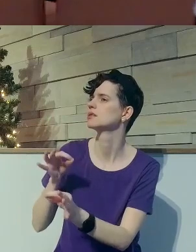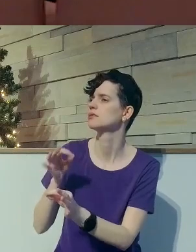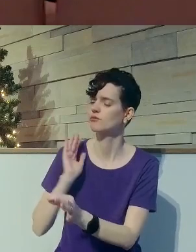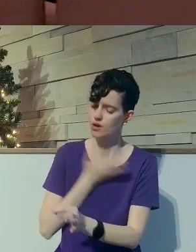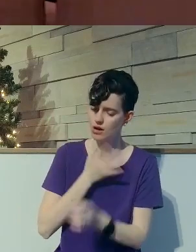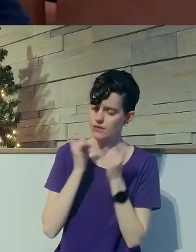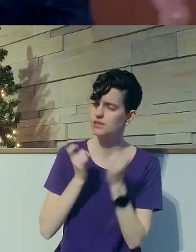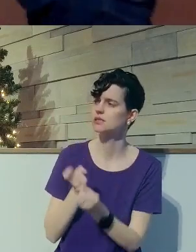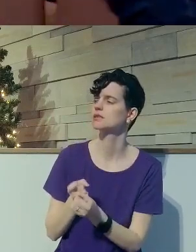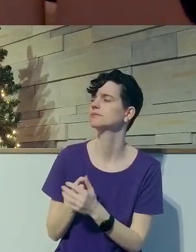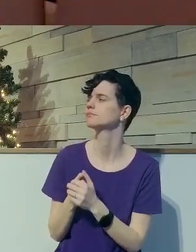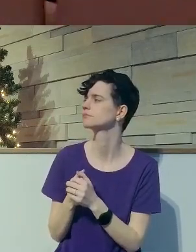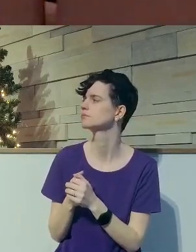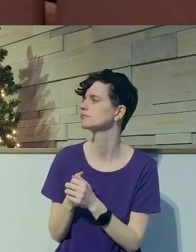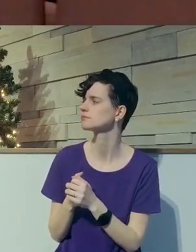our sin.